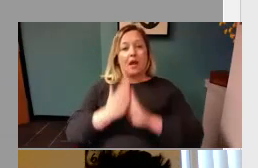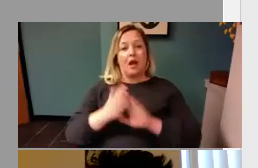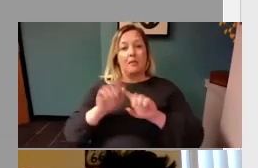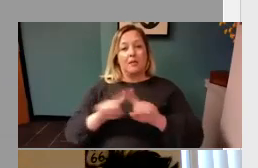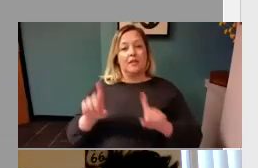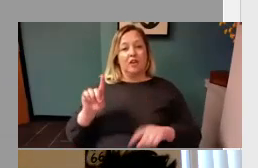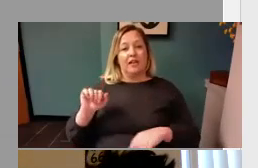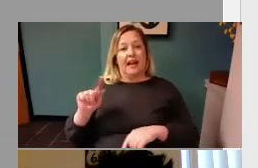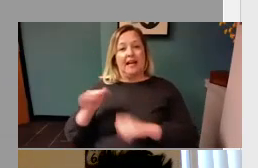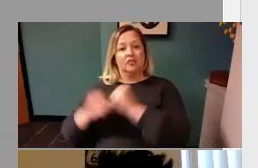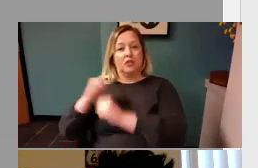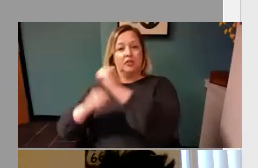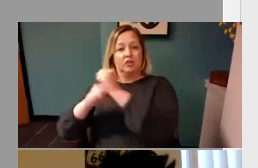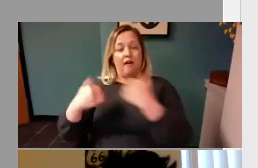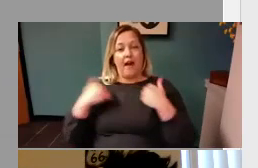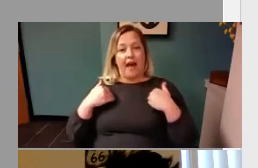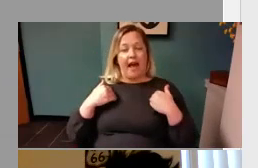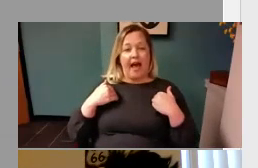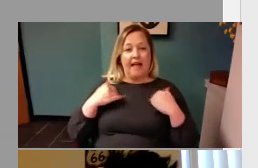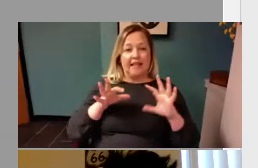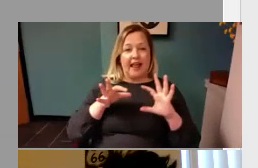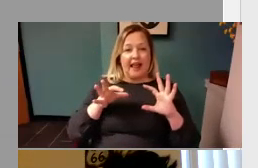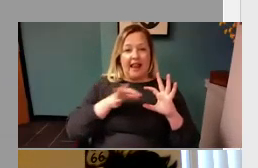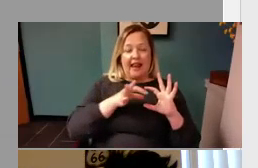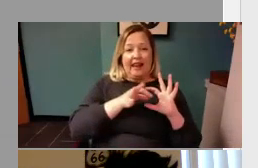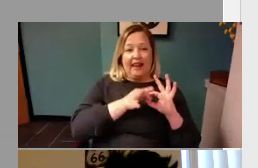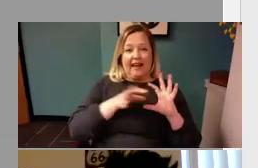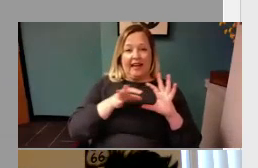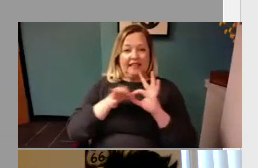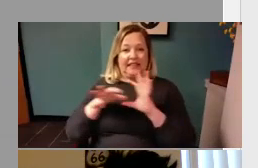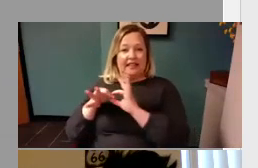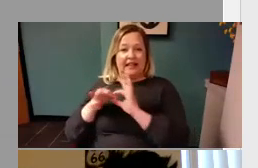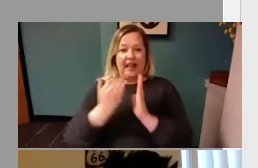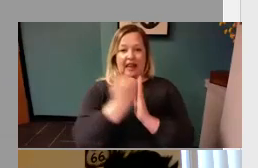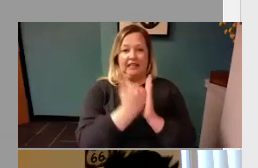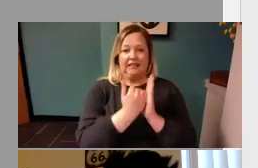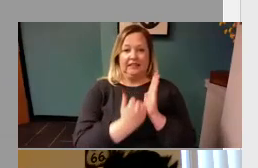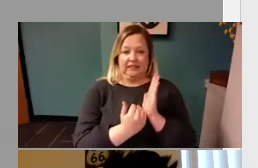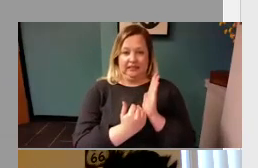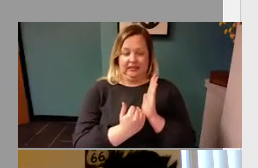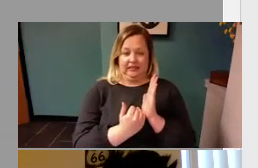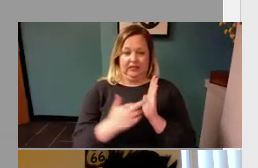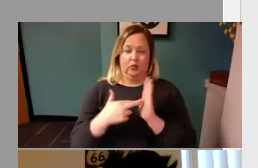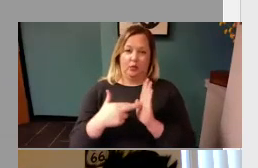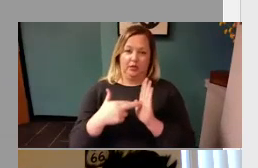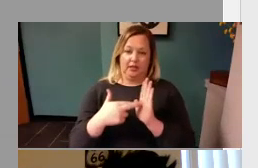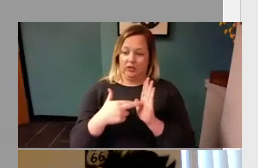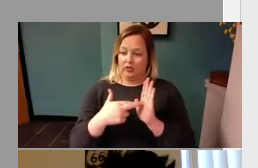linked list sort of representation, where let's say that this particular node